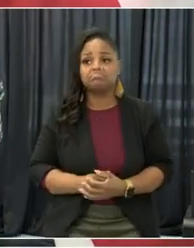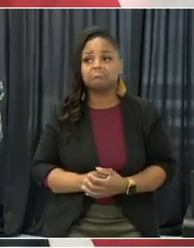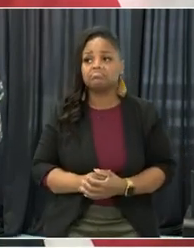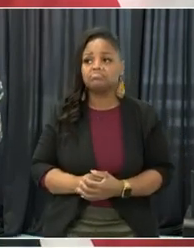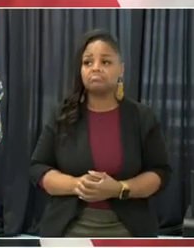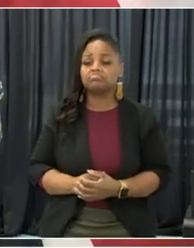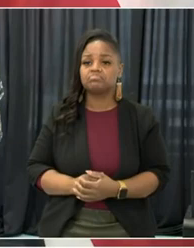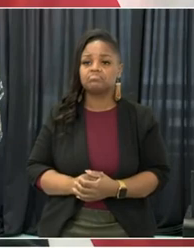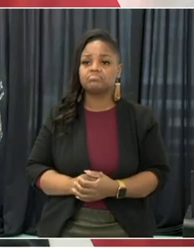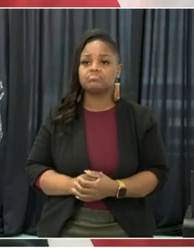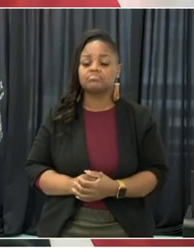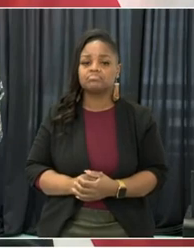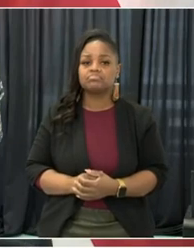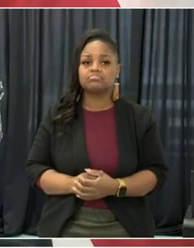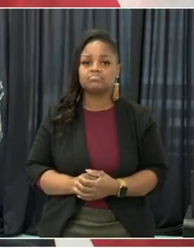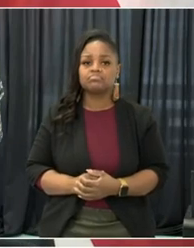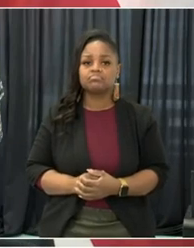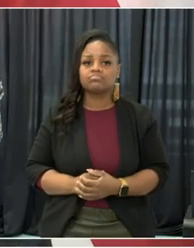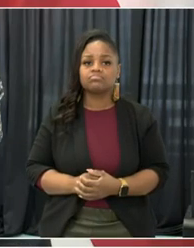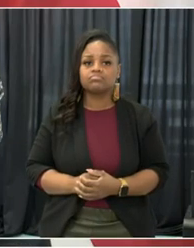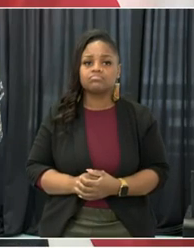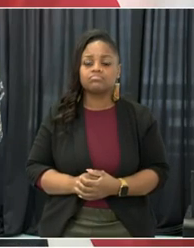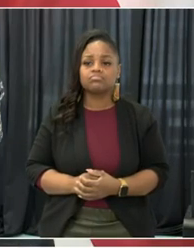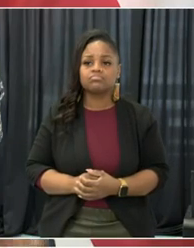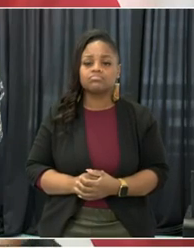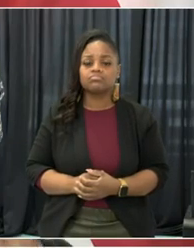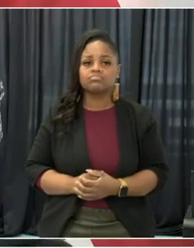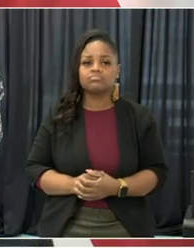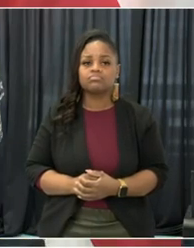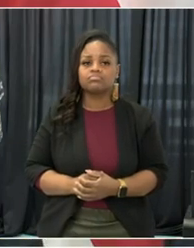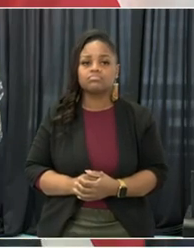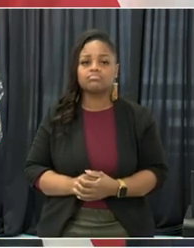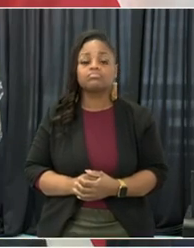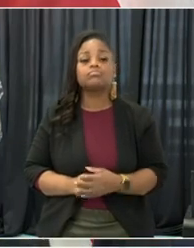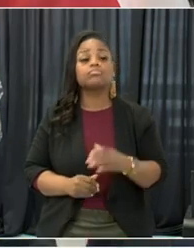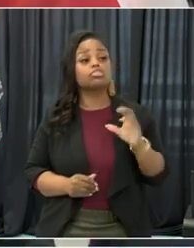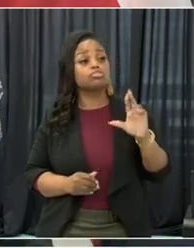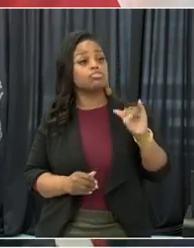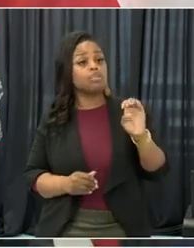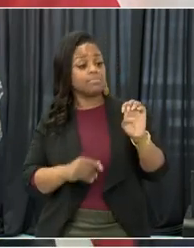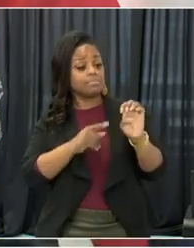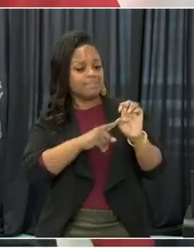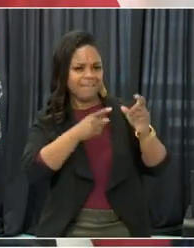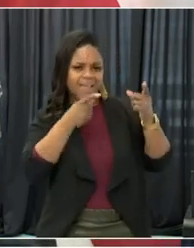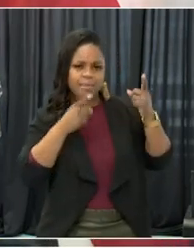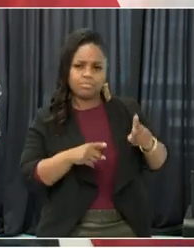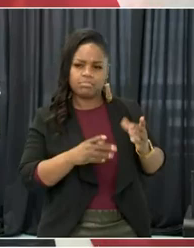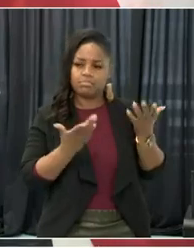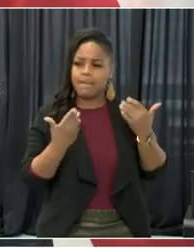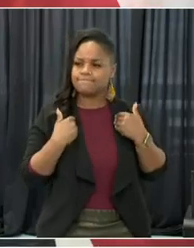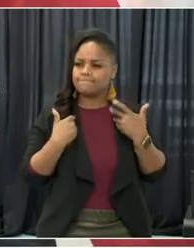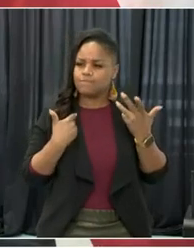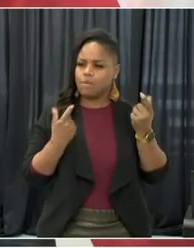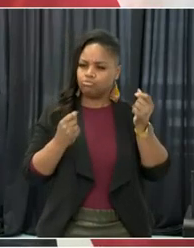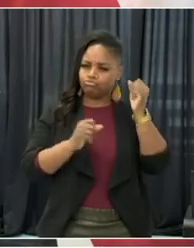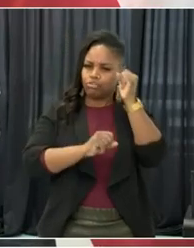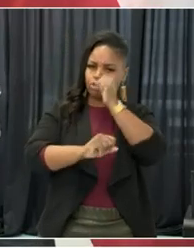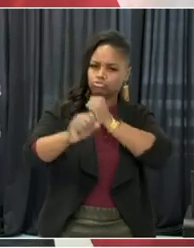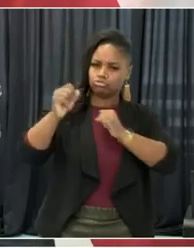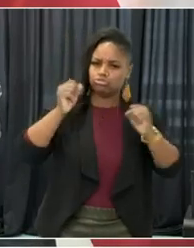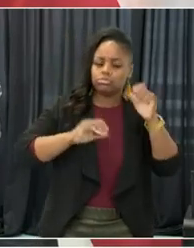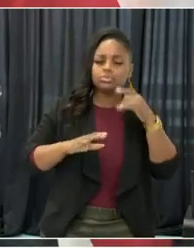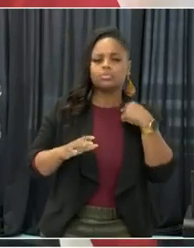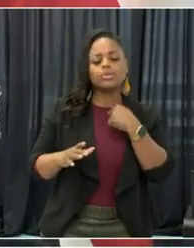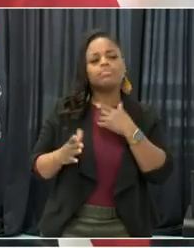exits for people who are when crimes are committed, that gets more into strategy, and we have strategies that